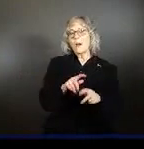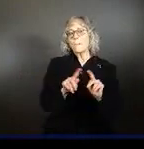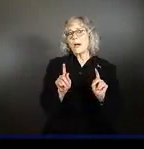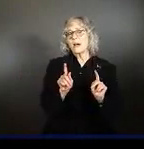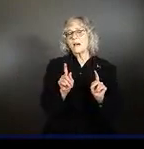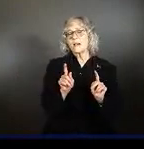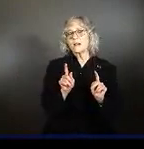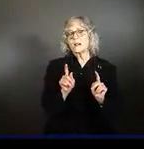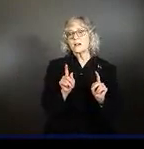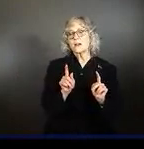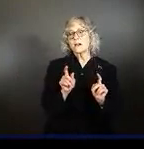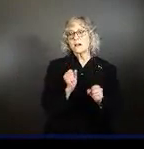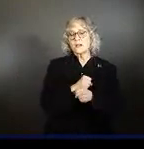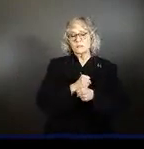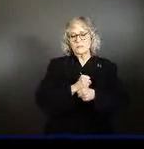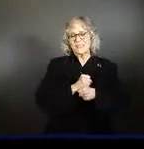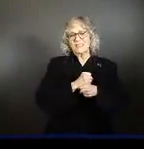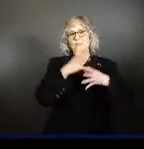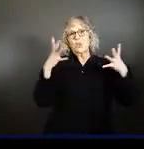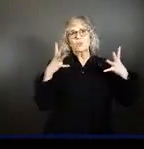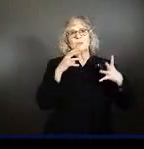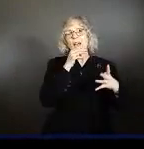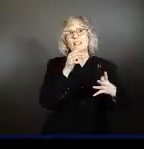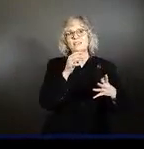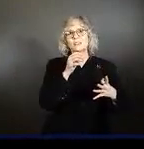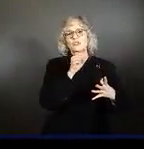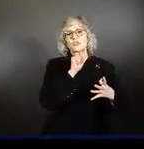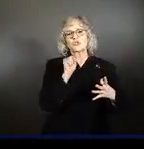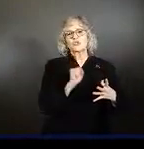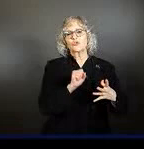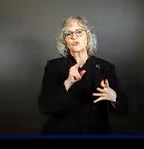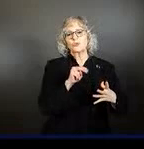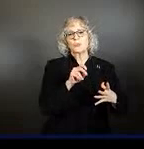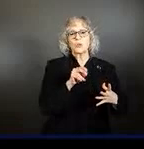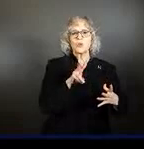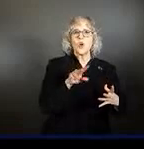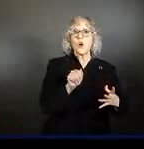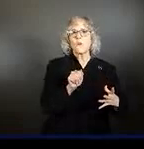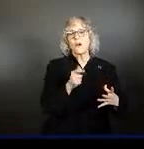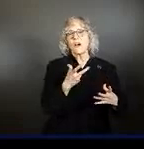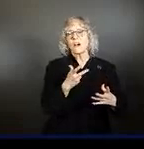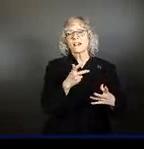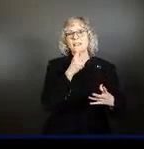the explosion, and in this case, it wasn't quite a supernova. It wasn't quite as massive a star enough to make a